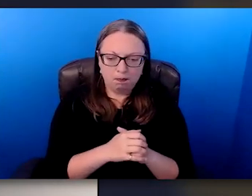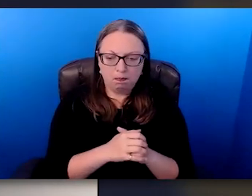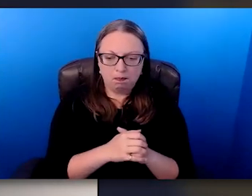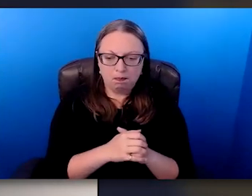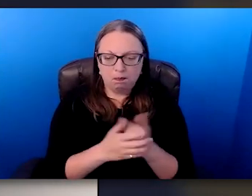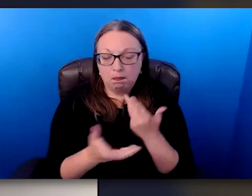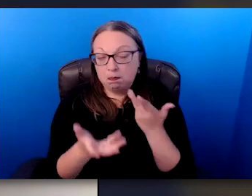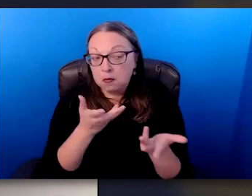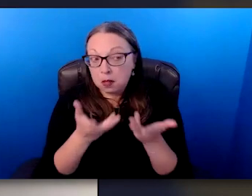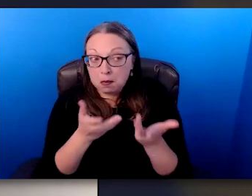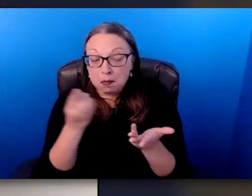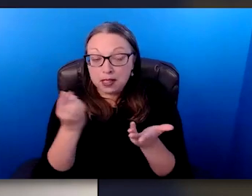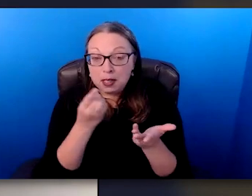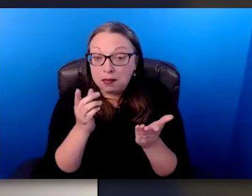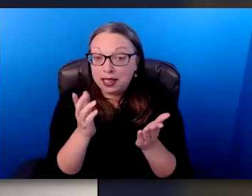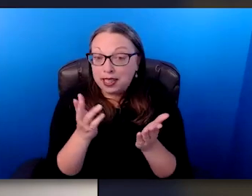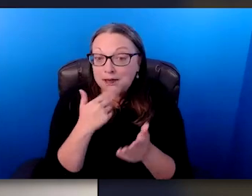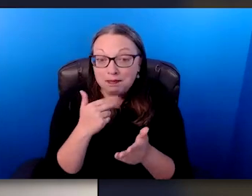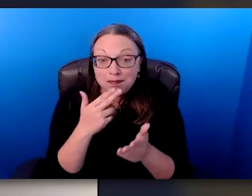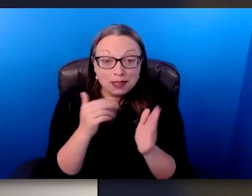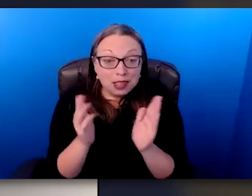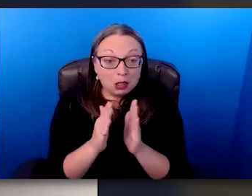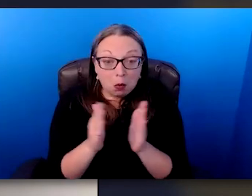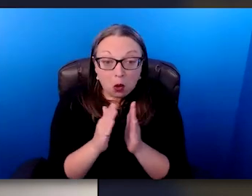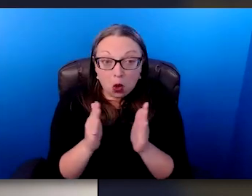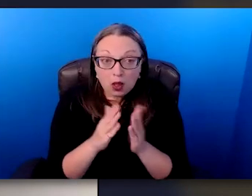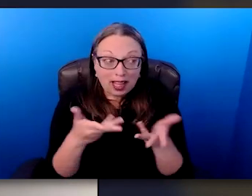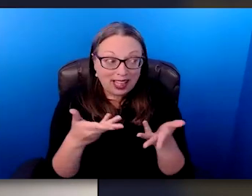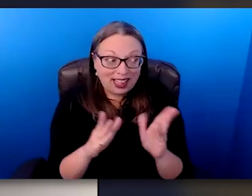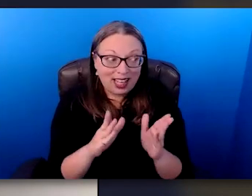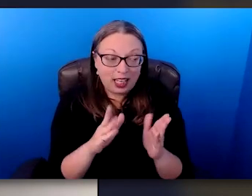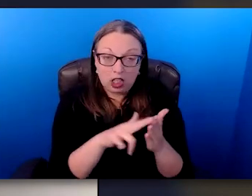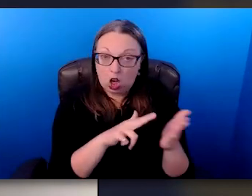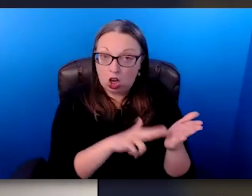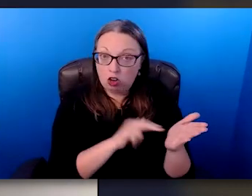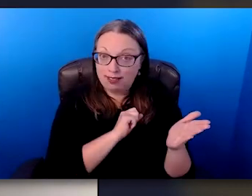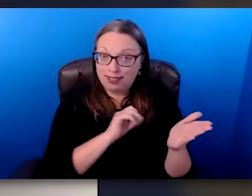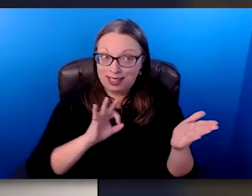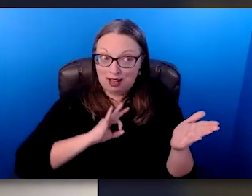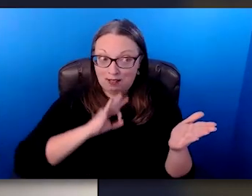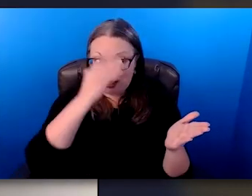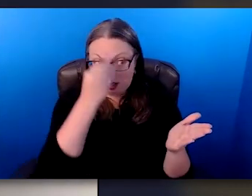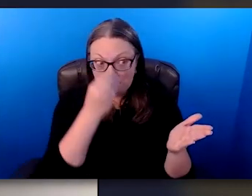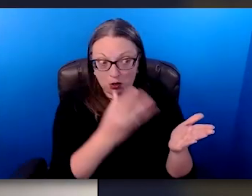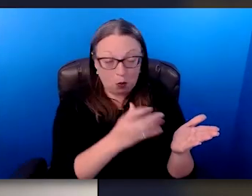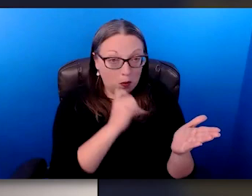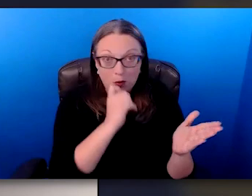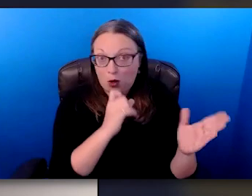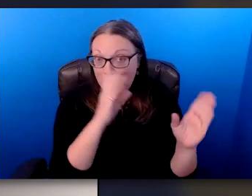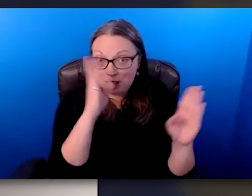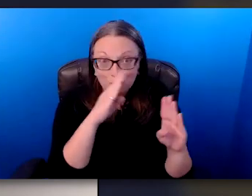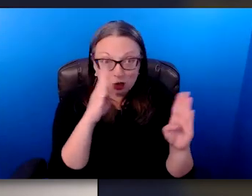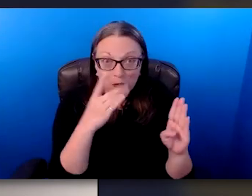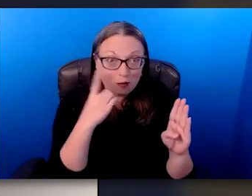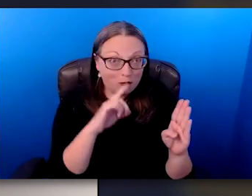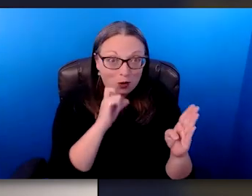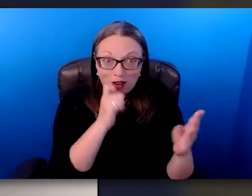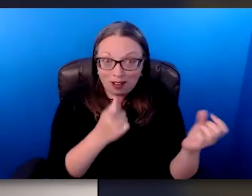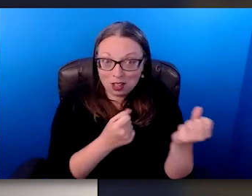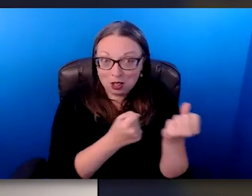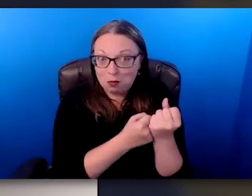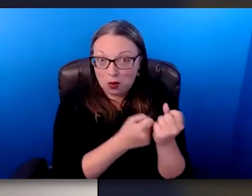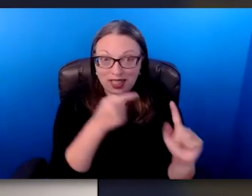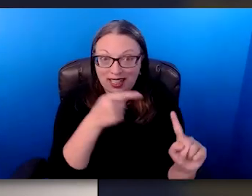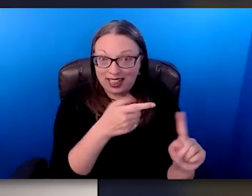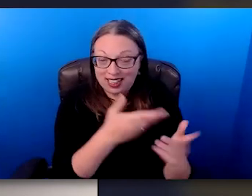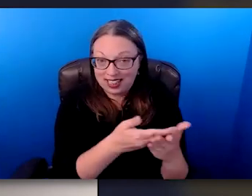like maybe even something small, like letting contract staff know that like they're not going to get in trouble for not upholding these things. Right. Like let them know